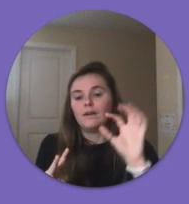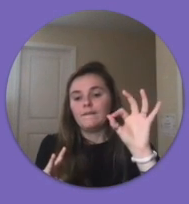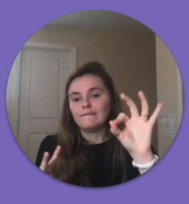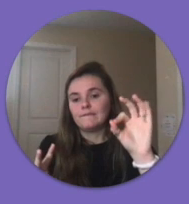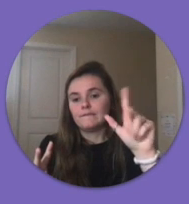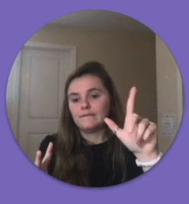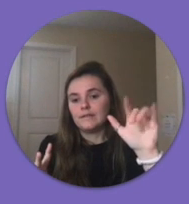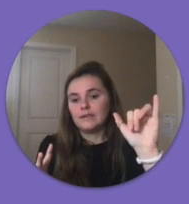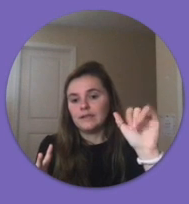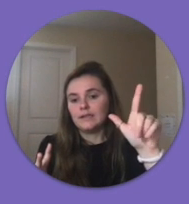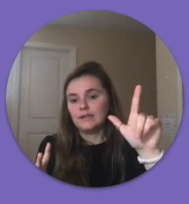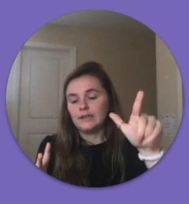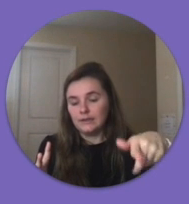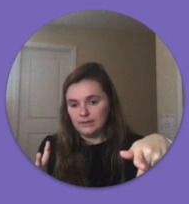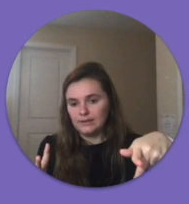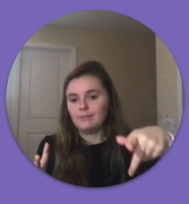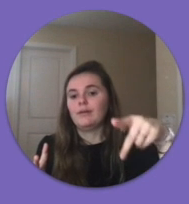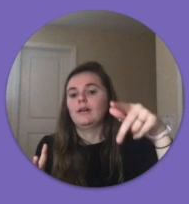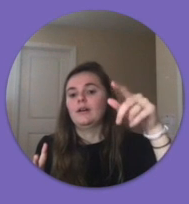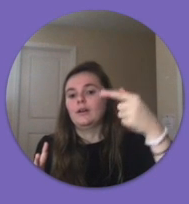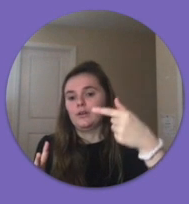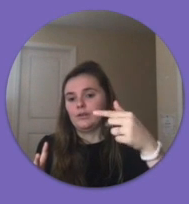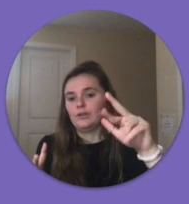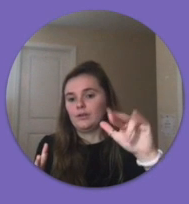2 things: Flipgrid